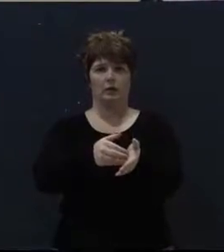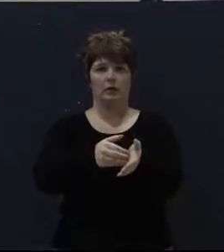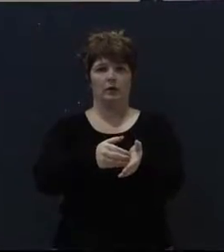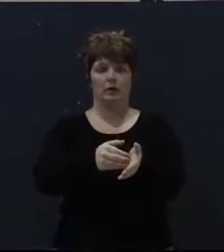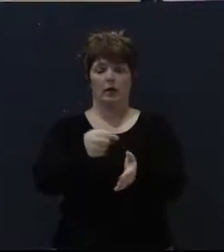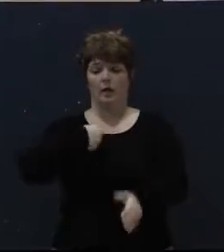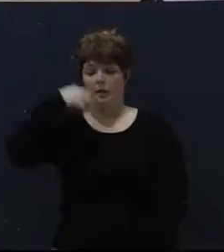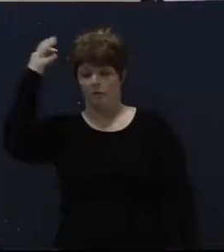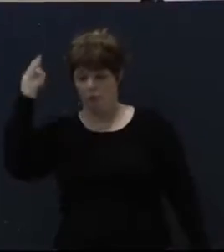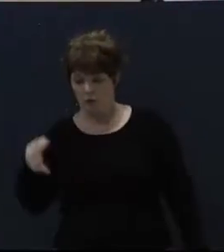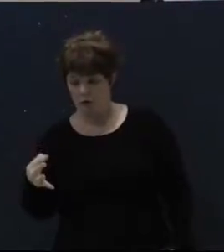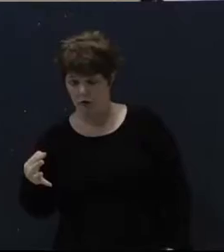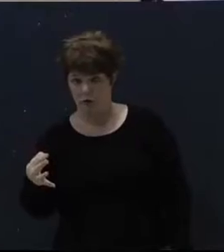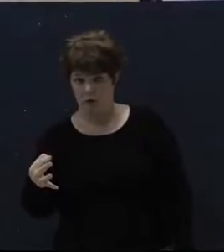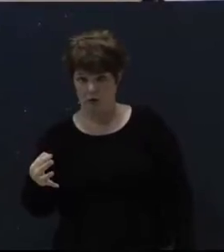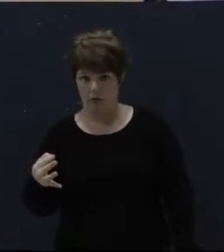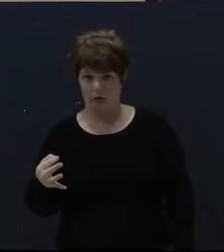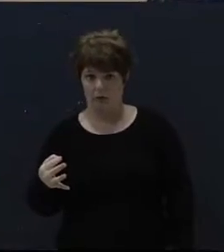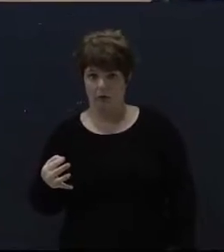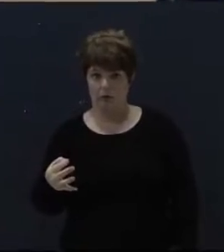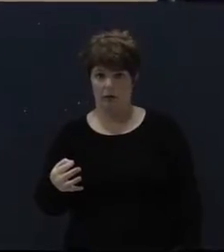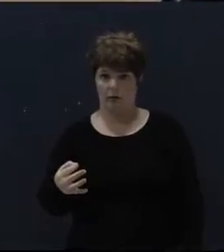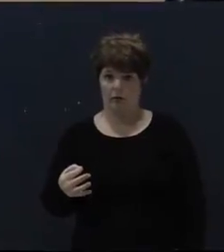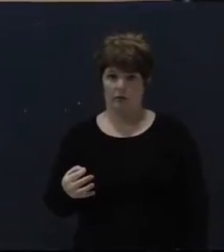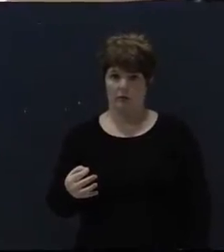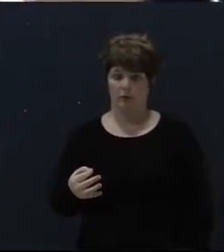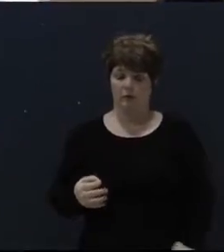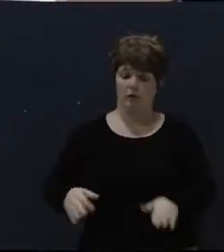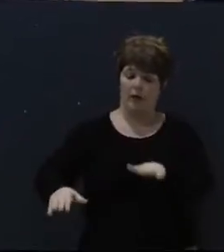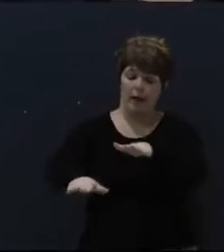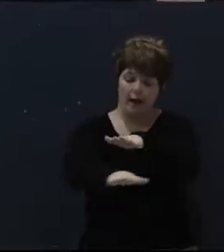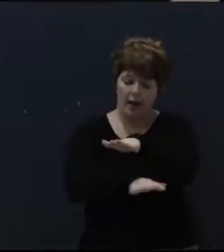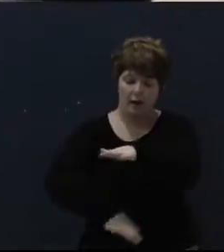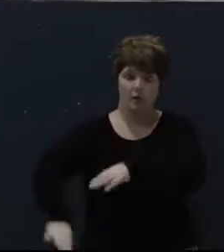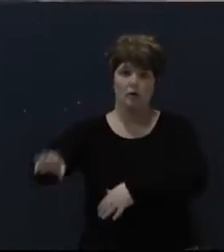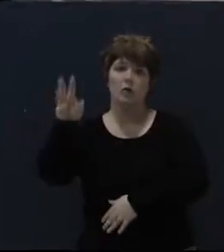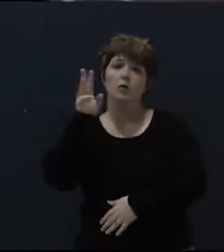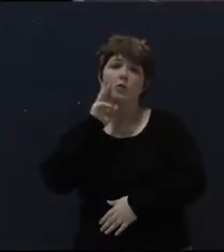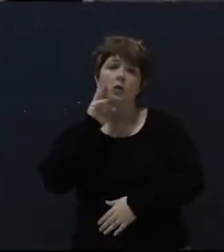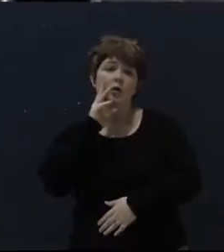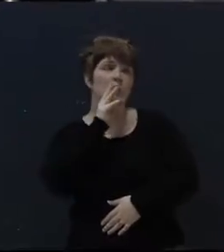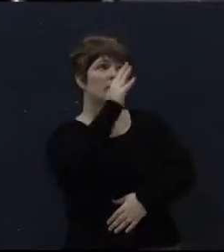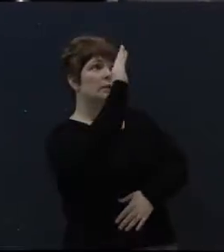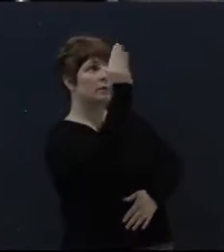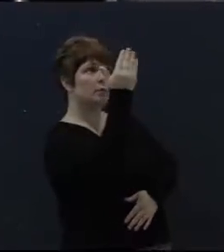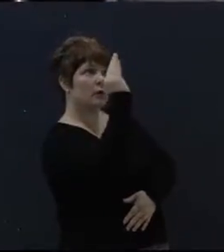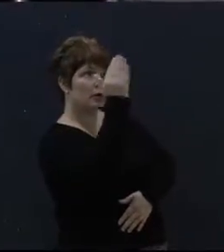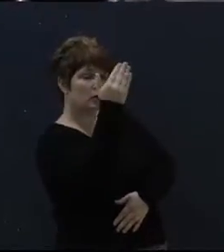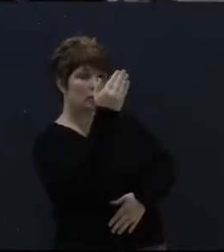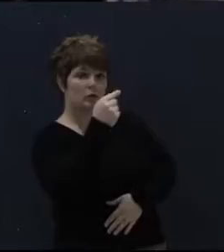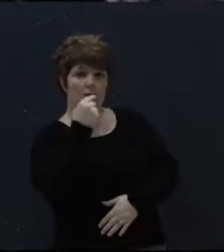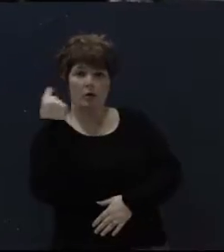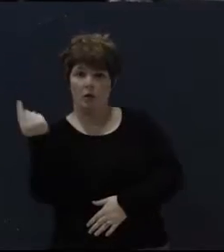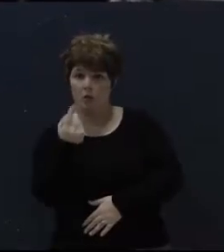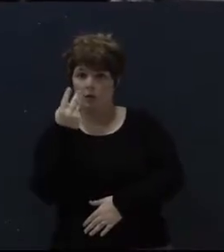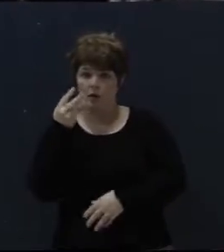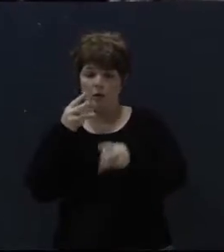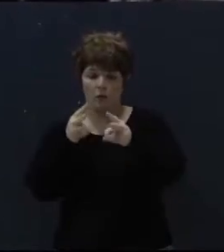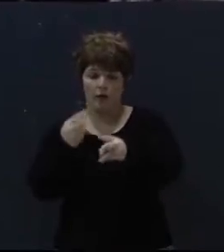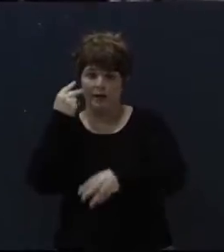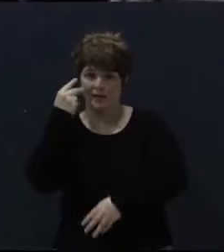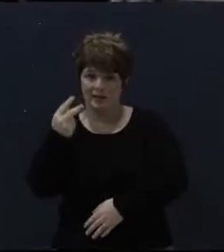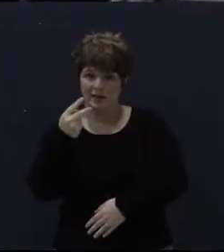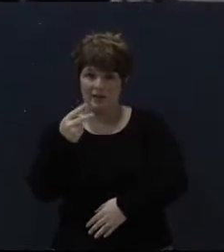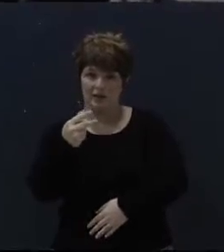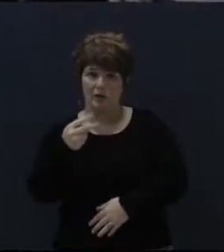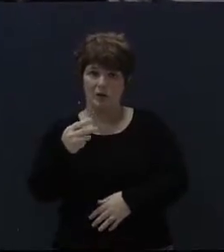I preaching? Because see, down under that water was mirrors. The only way you can see your dirty hands and your dirty